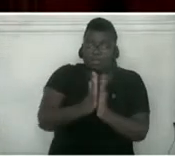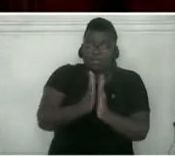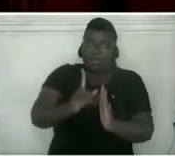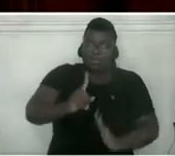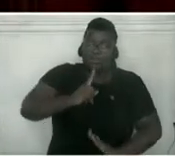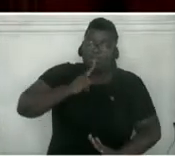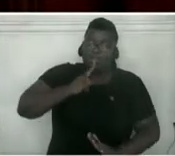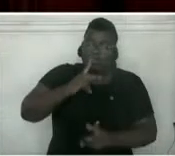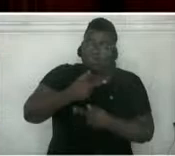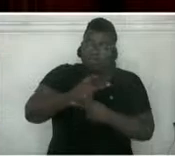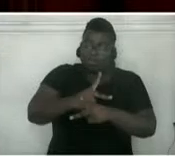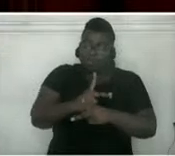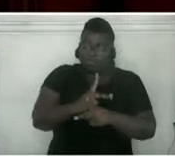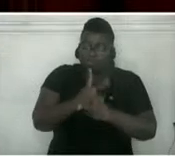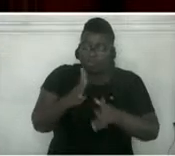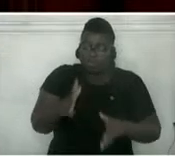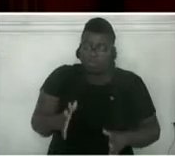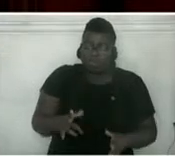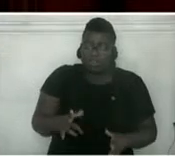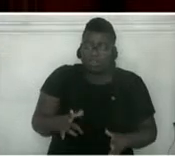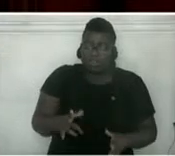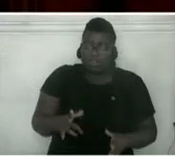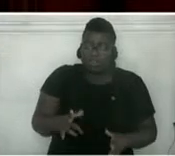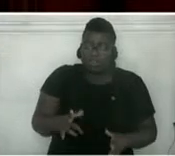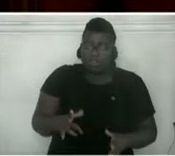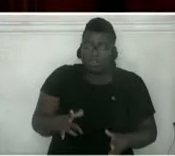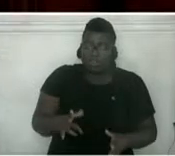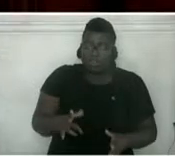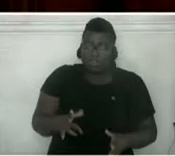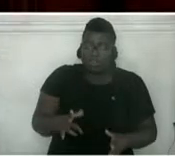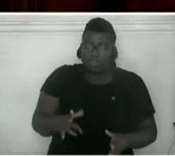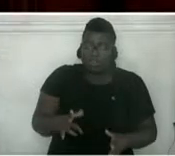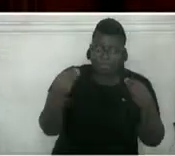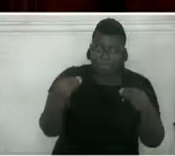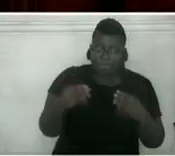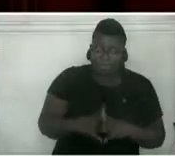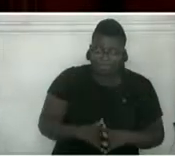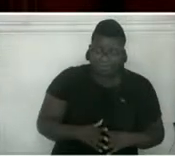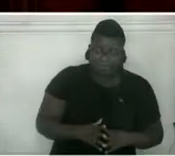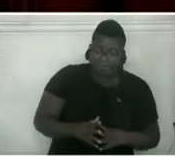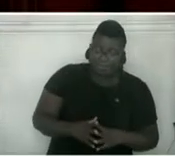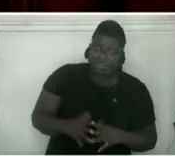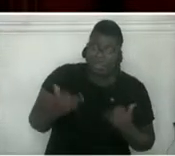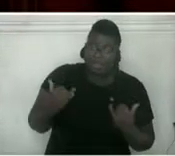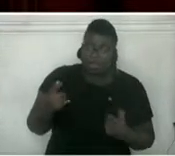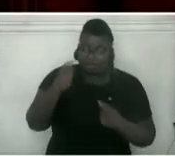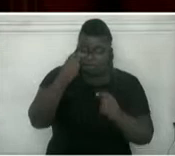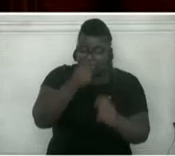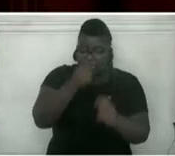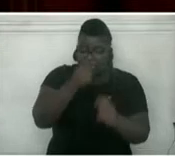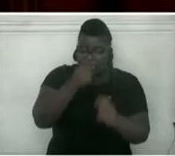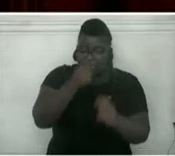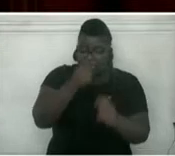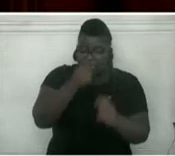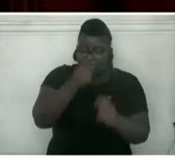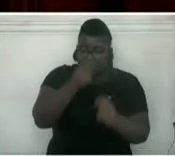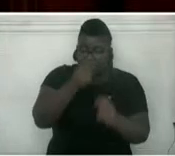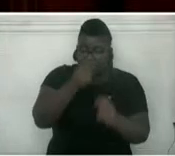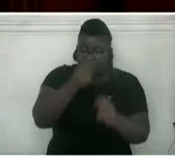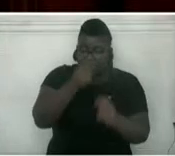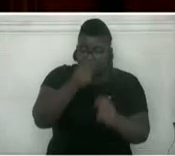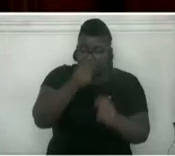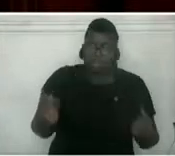10,800 producers in this commodity value chain. Honourable Speaker, we cannot talk